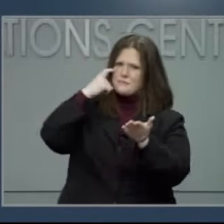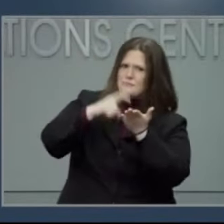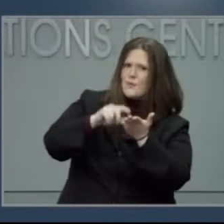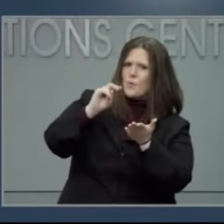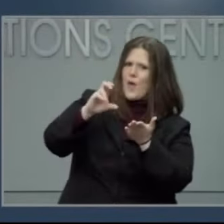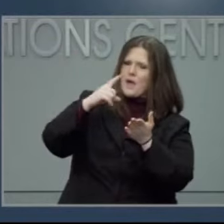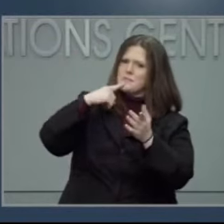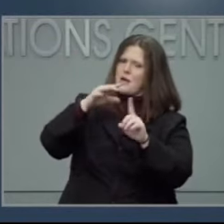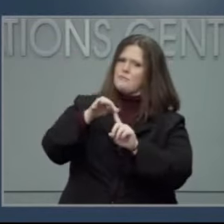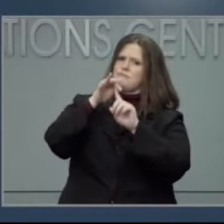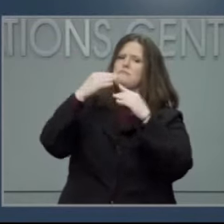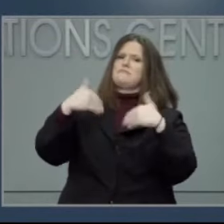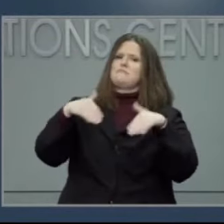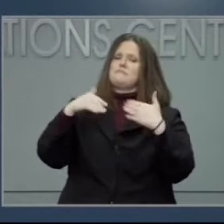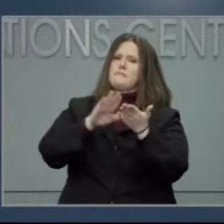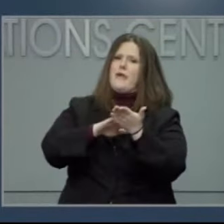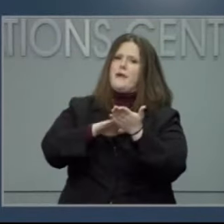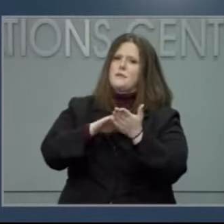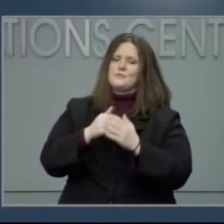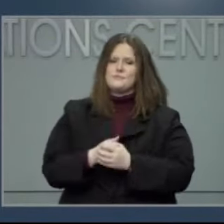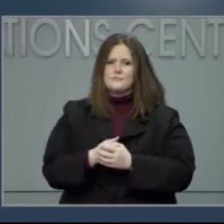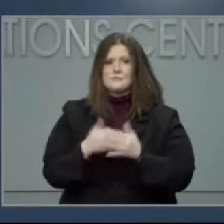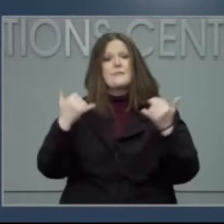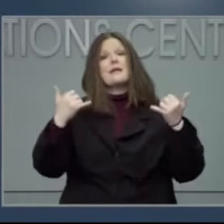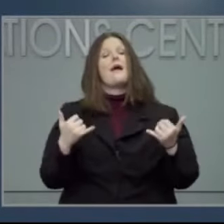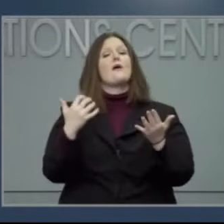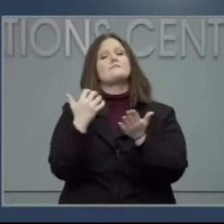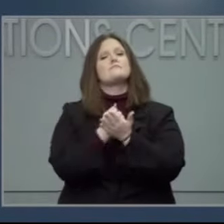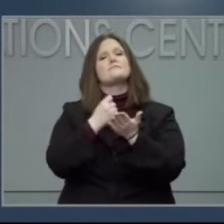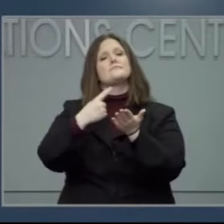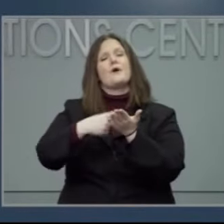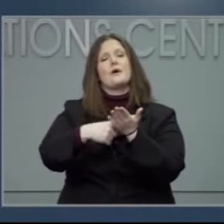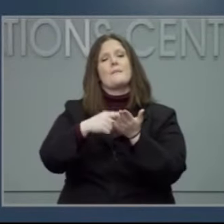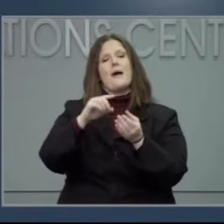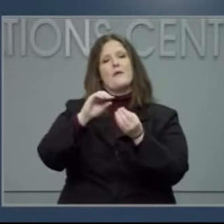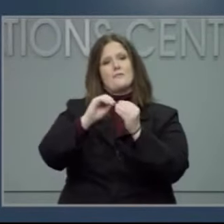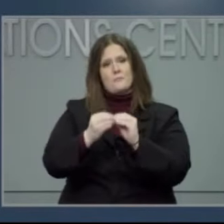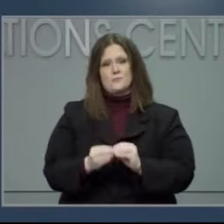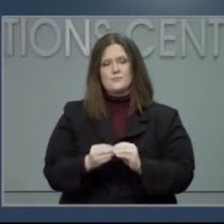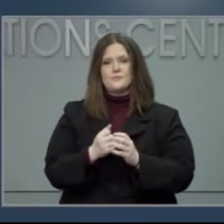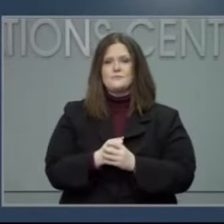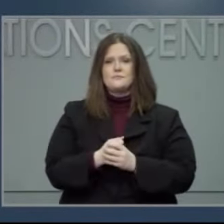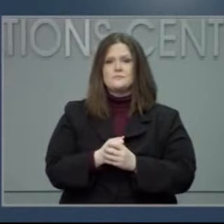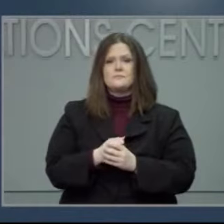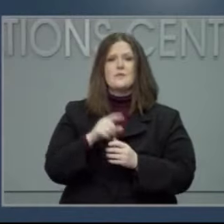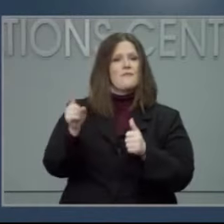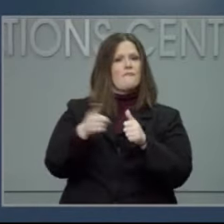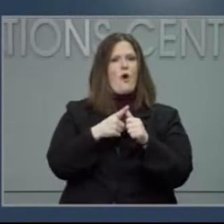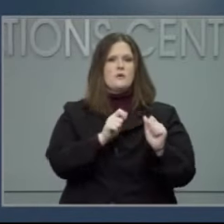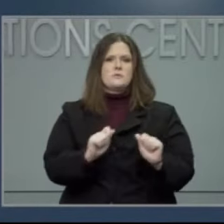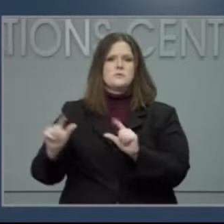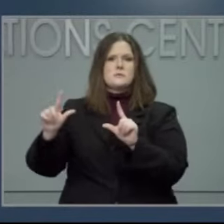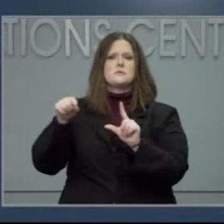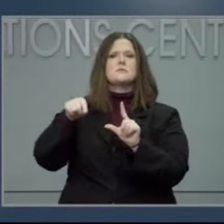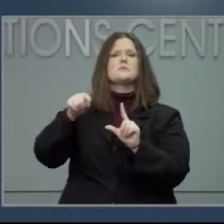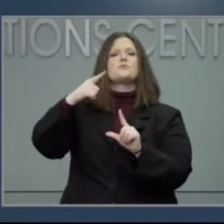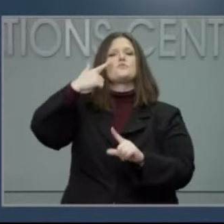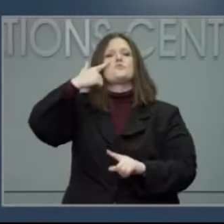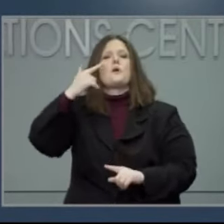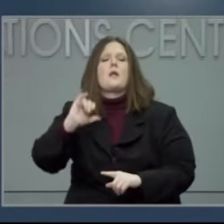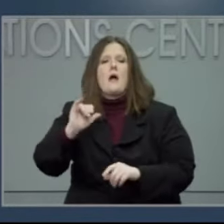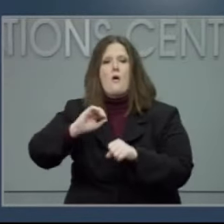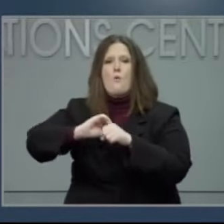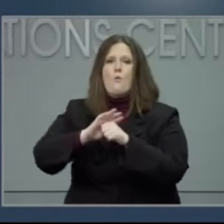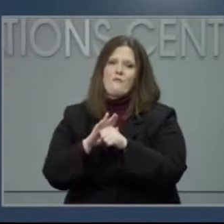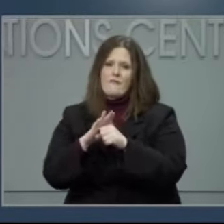for today. This first graph looks at people who come to the emergency department with COVID-like symptoms. This is